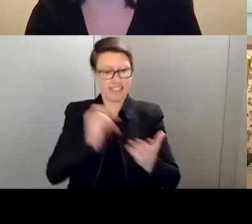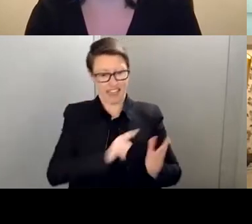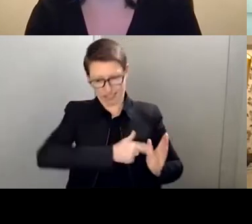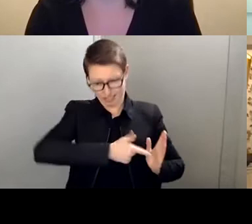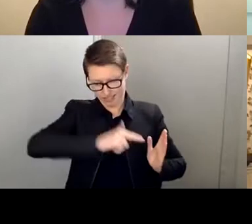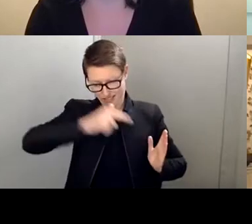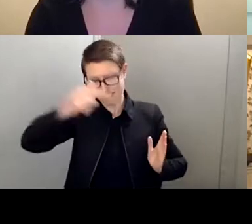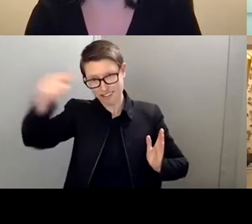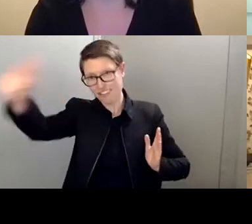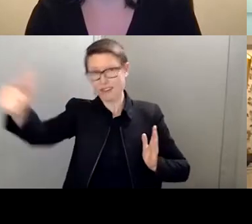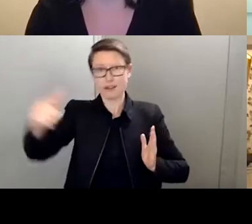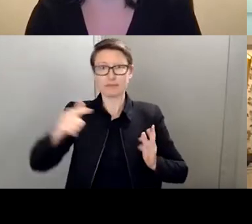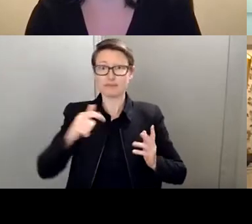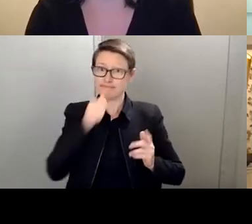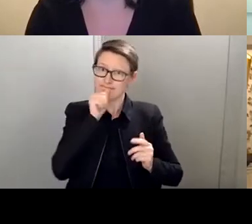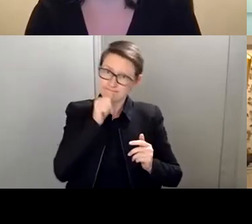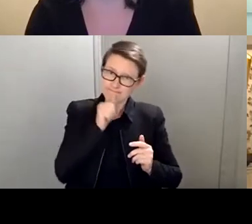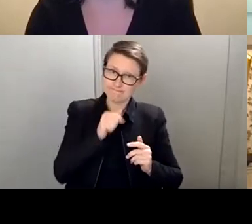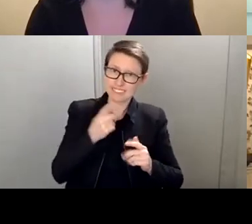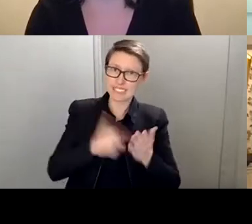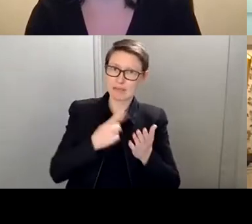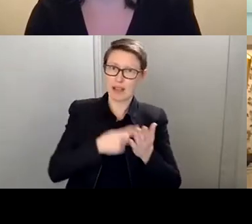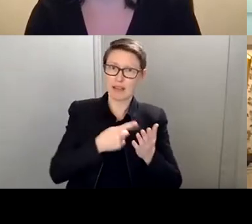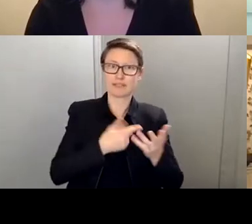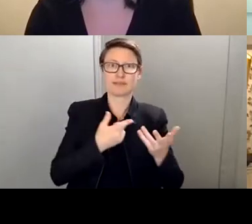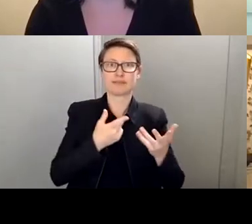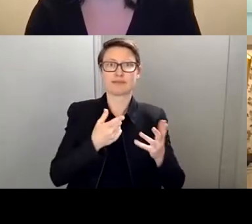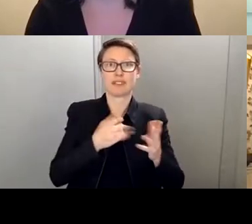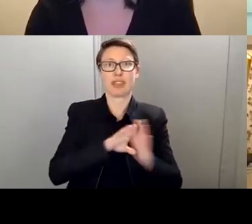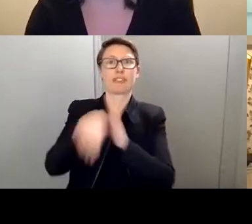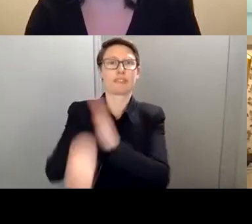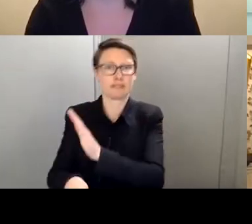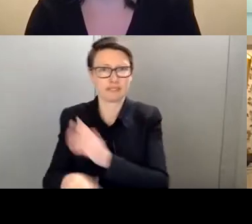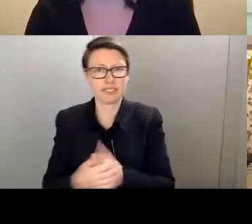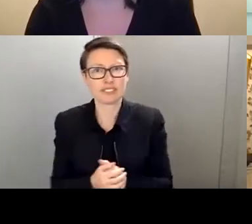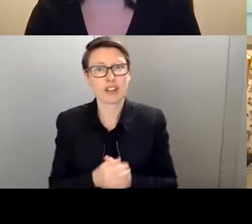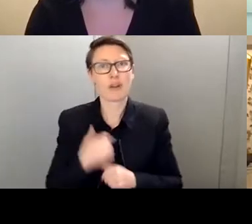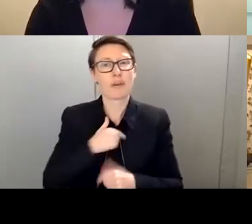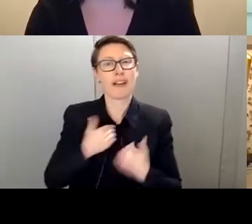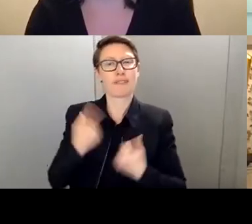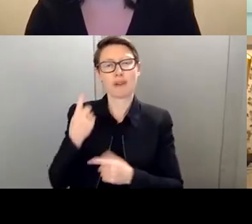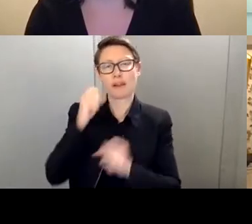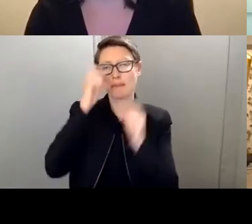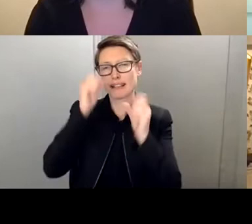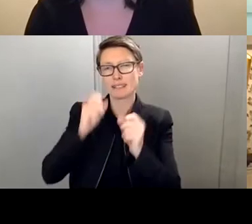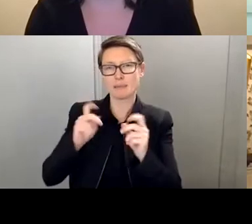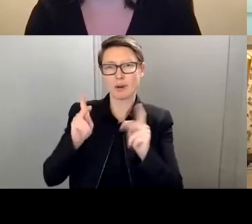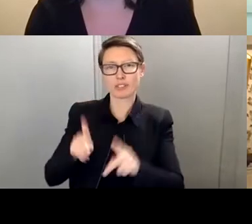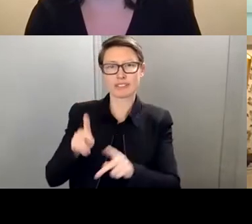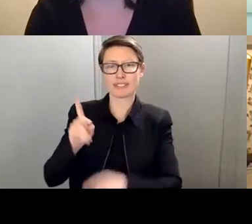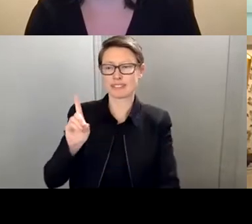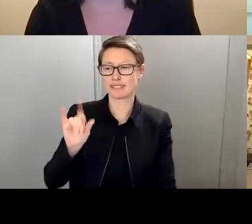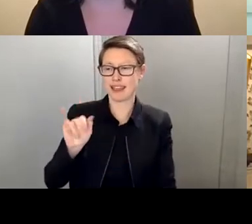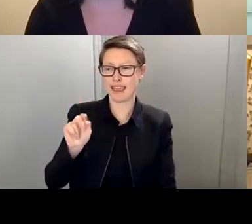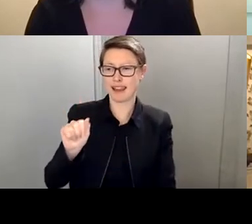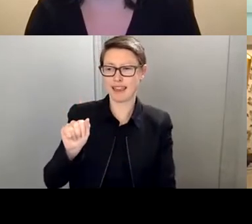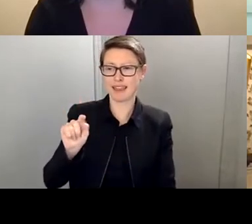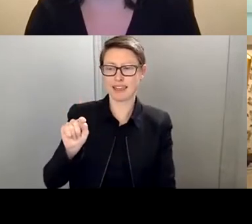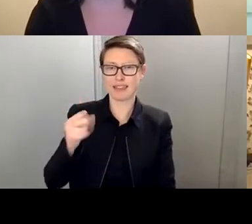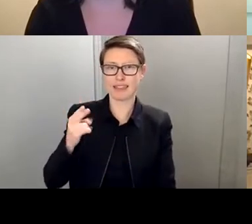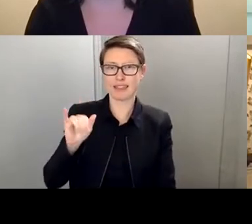giving them opportunities. I think we have an amazing person on our team named Diana Theobald who